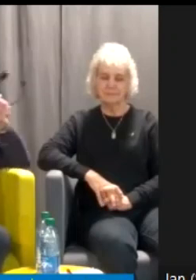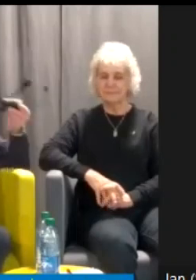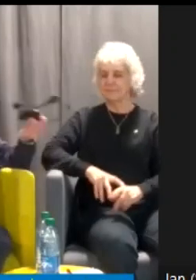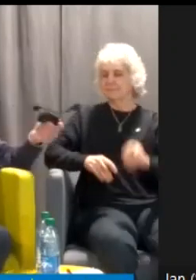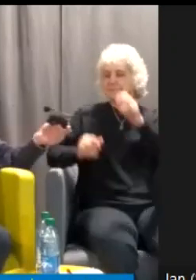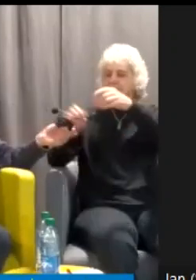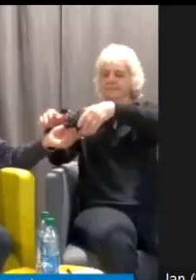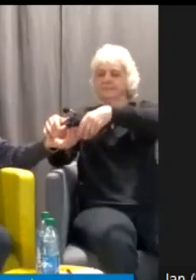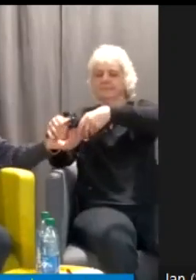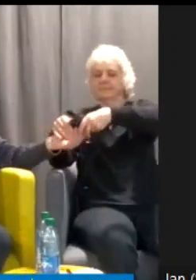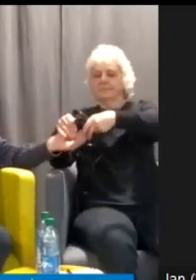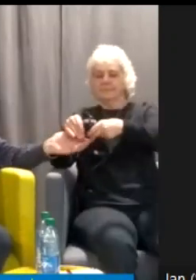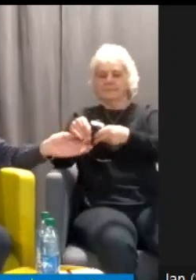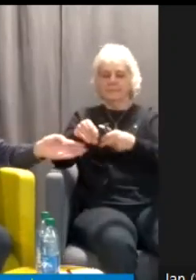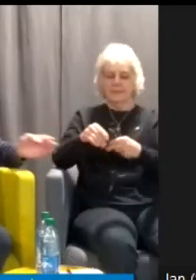coming.